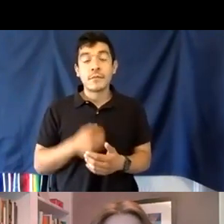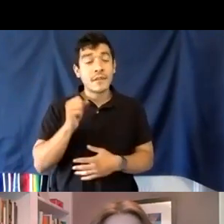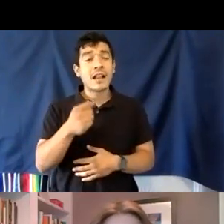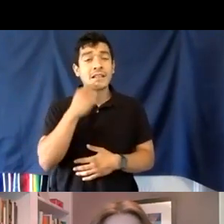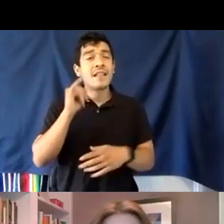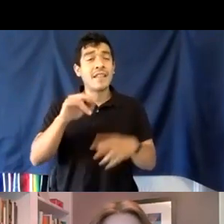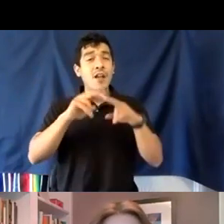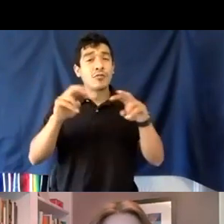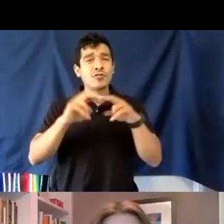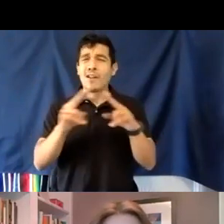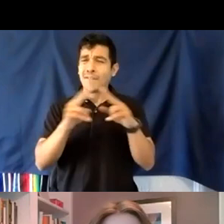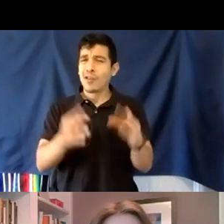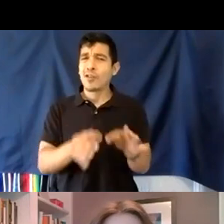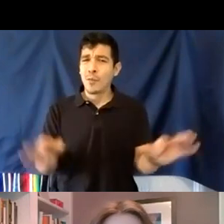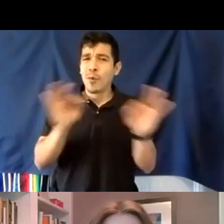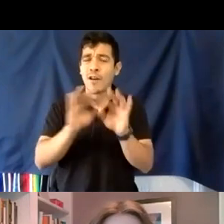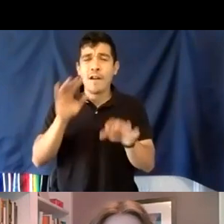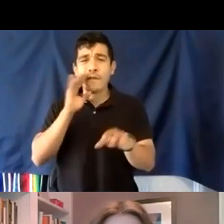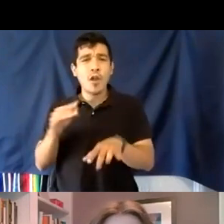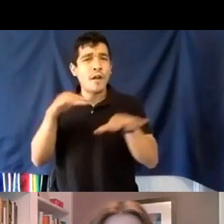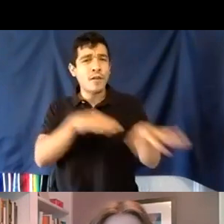matters greatly in the flow of resources.